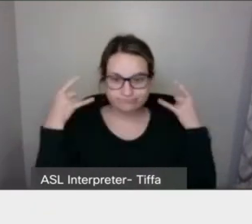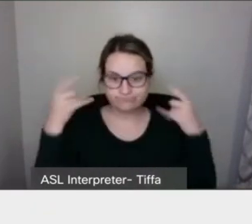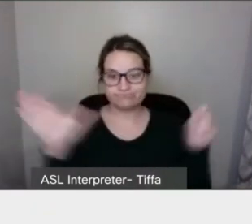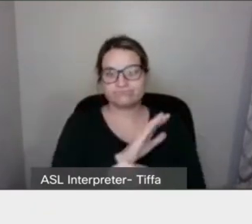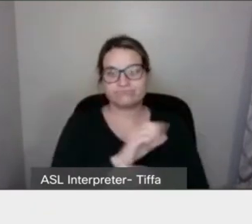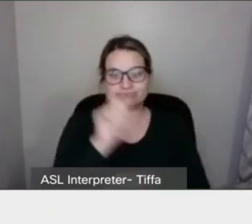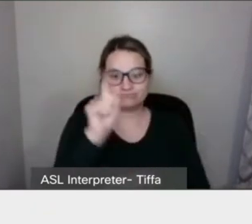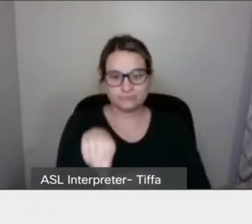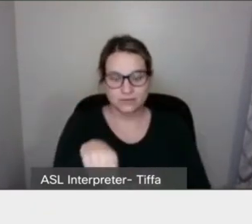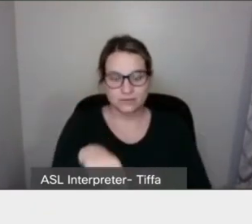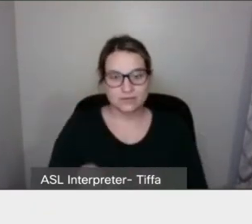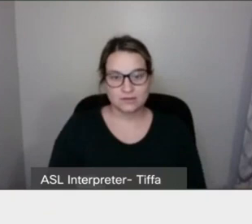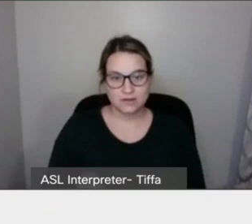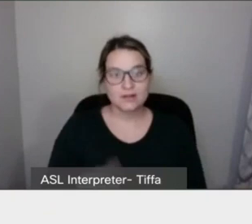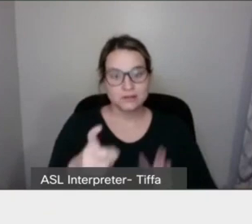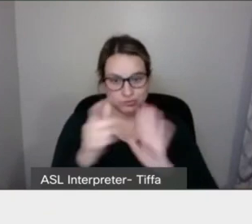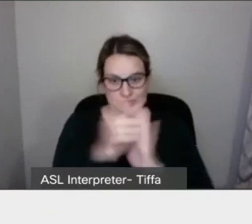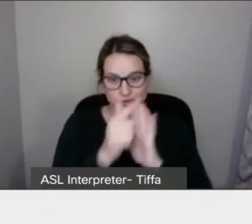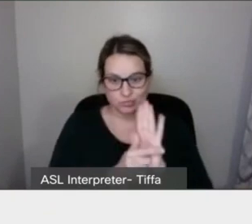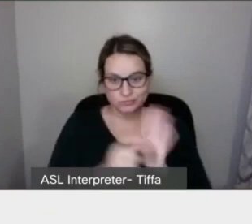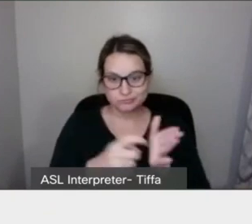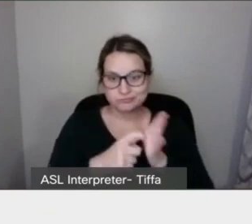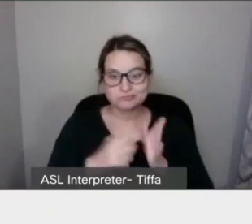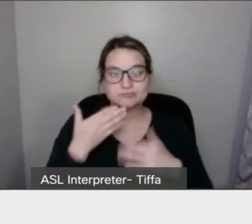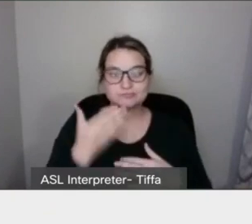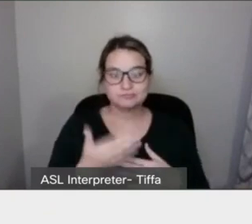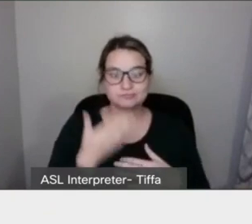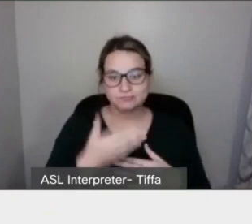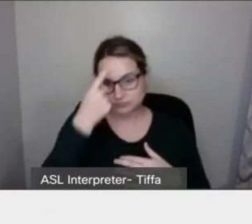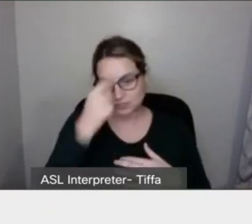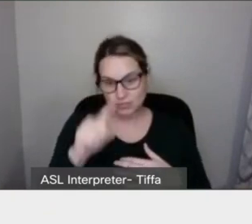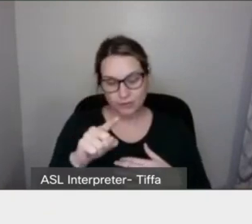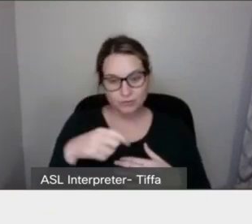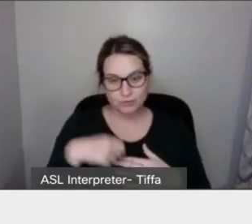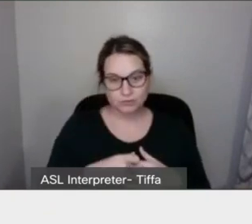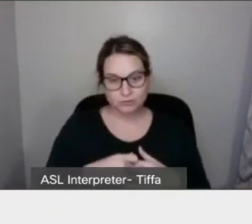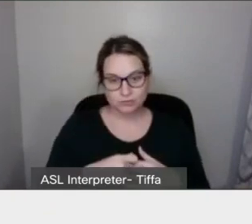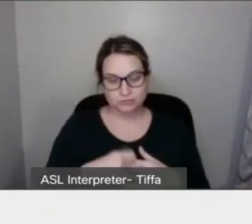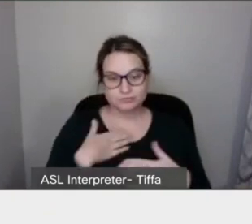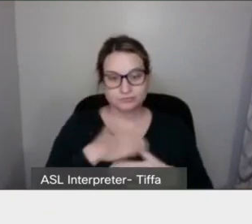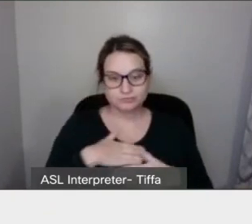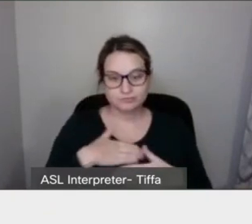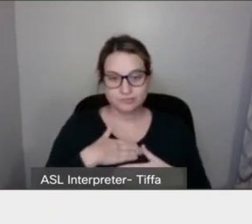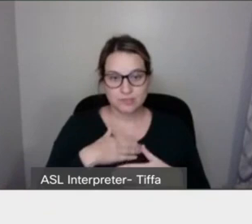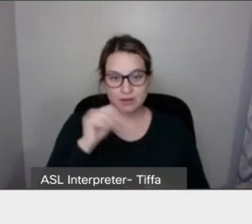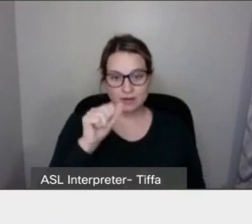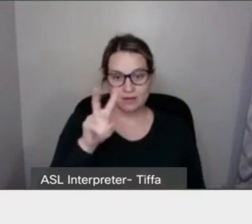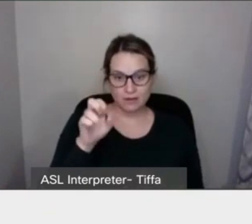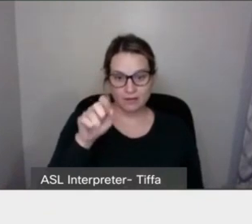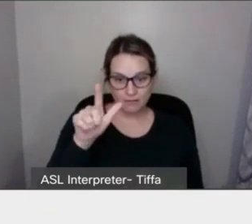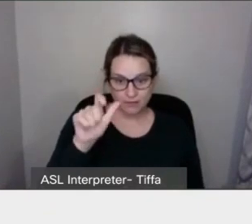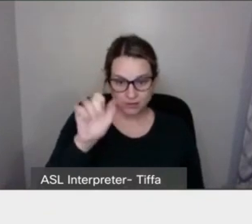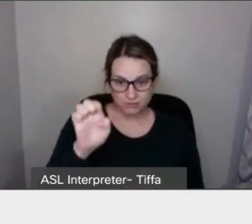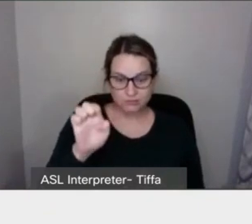tribal mask mandate here on the reservation. So thank you for your consideration. In Avondale, for those of you that